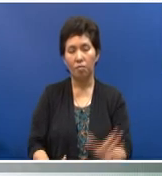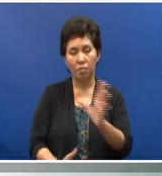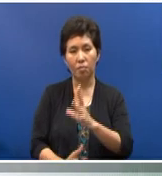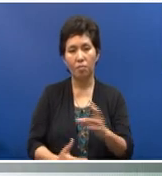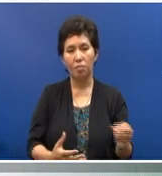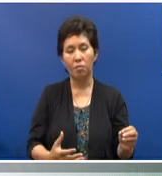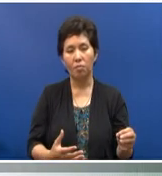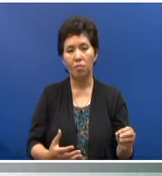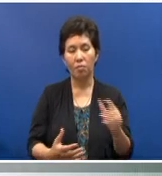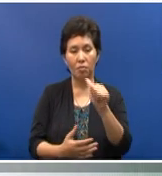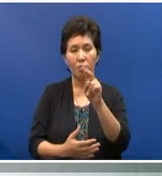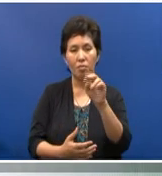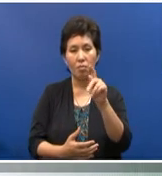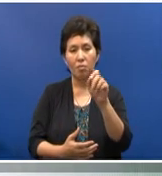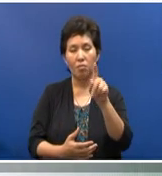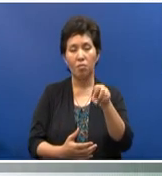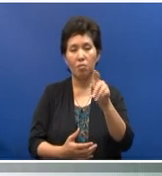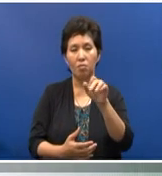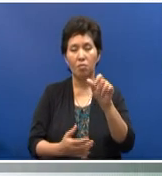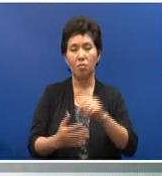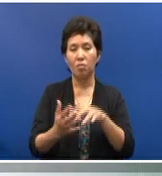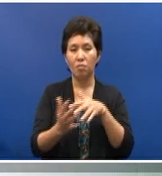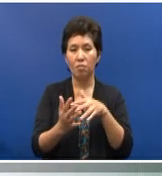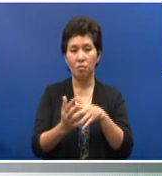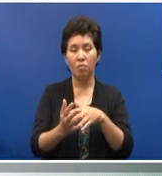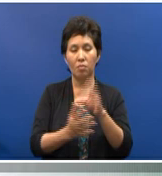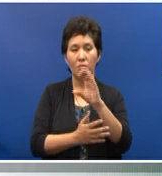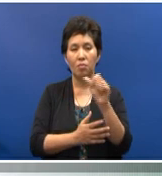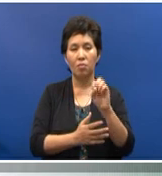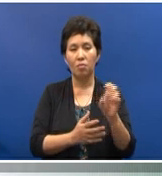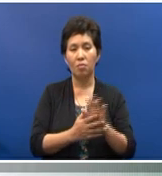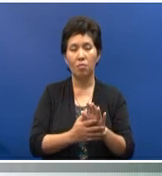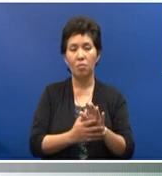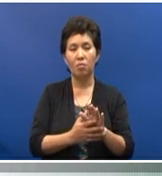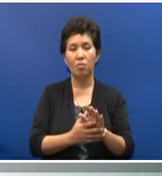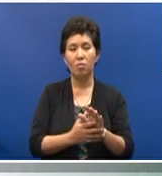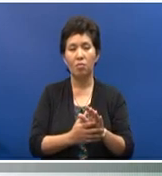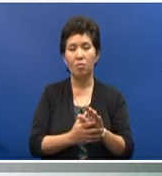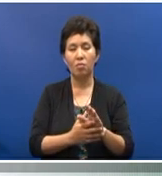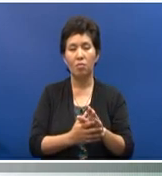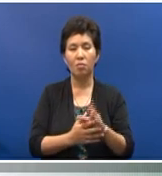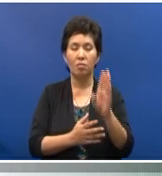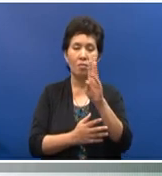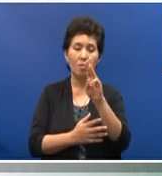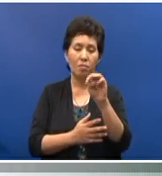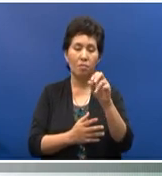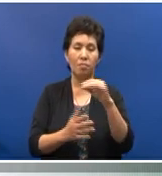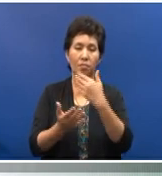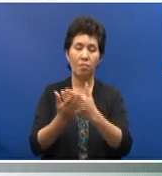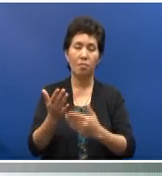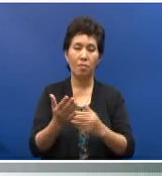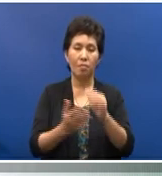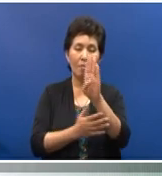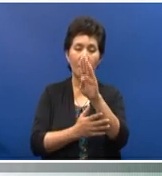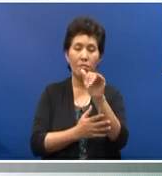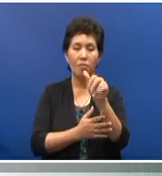And anthropologists also study problem faced by marginalized and minority groups, okay,